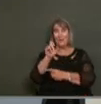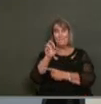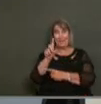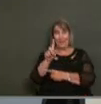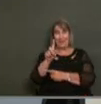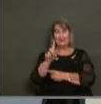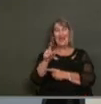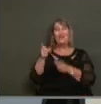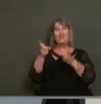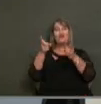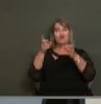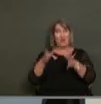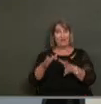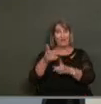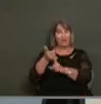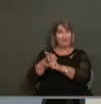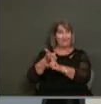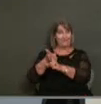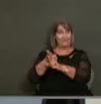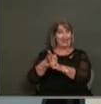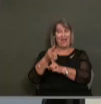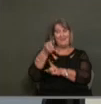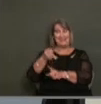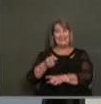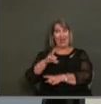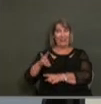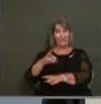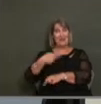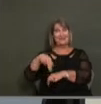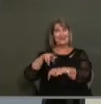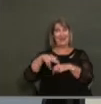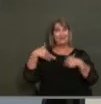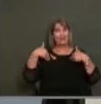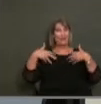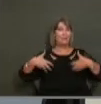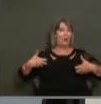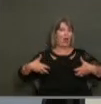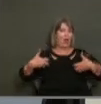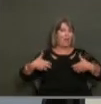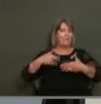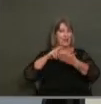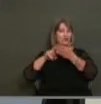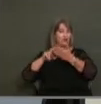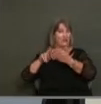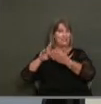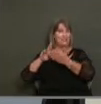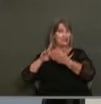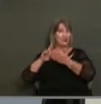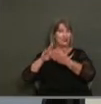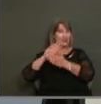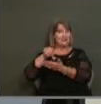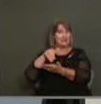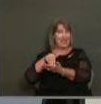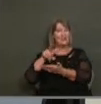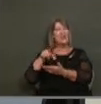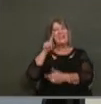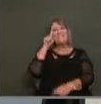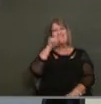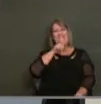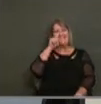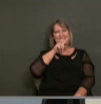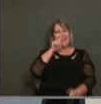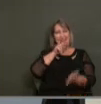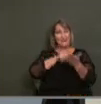light. The director of Texas Biomed's Southwest National Primate Research Center faked research data 10 different times